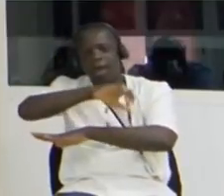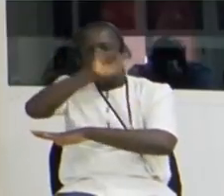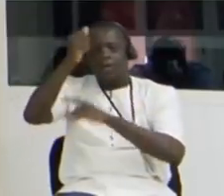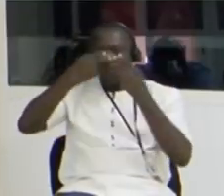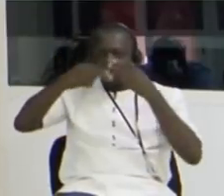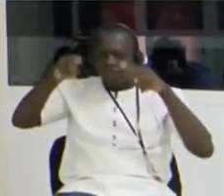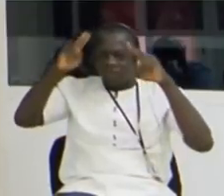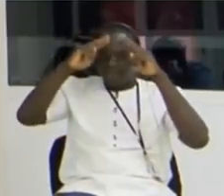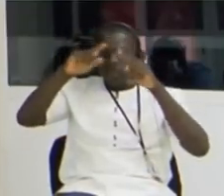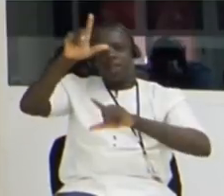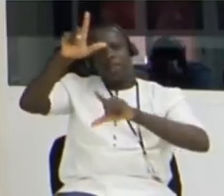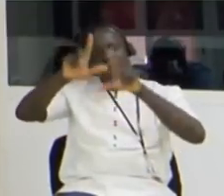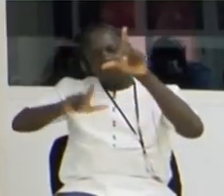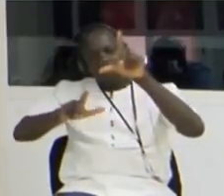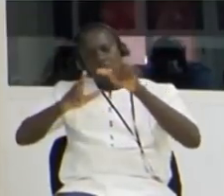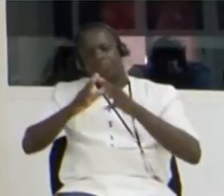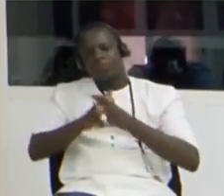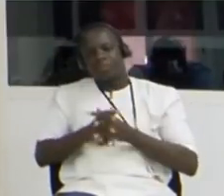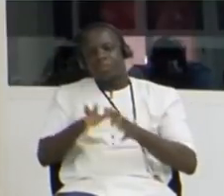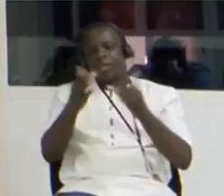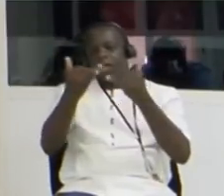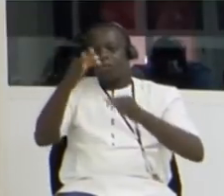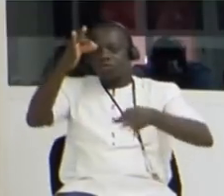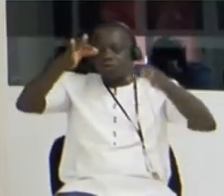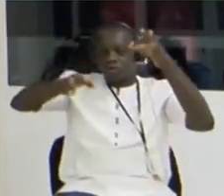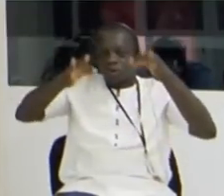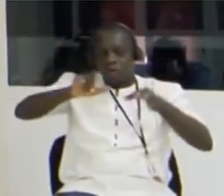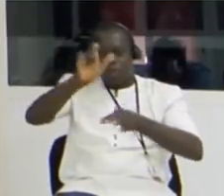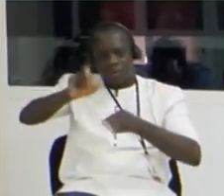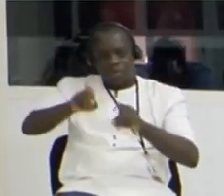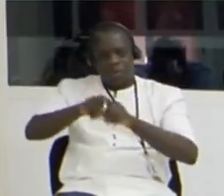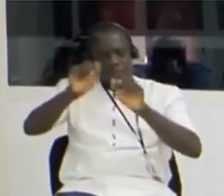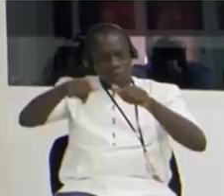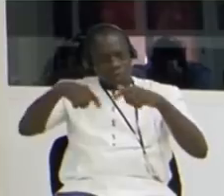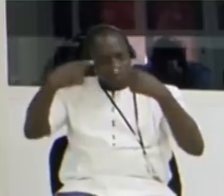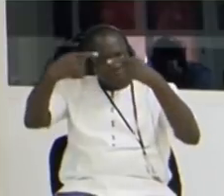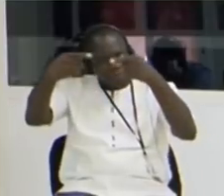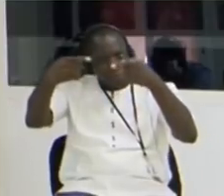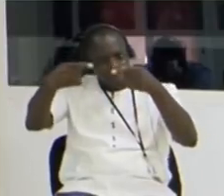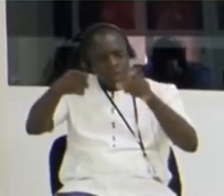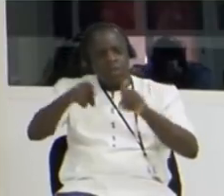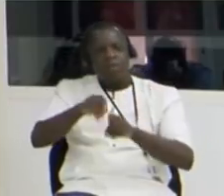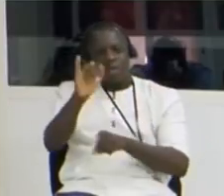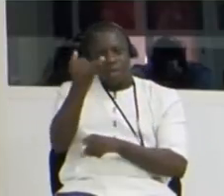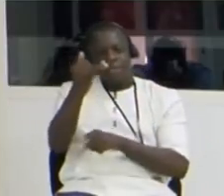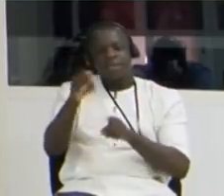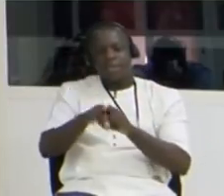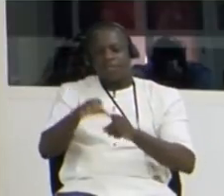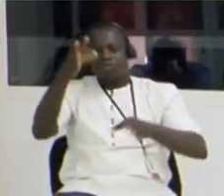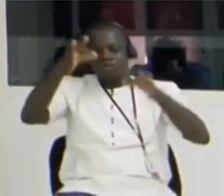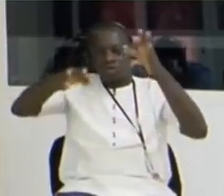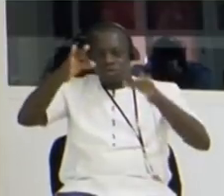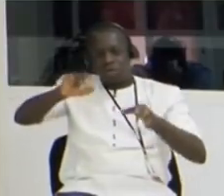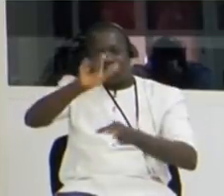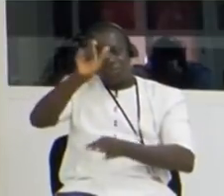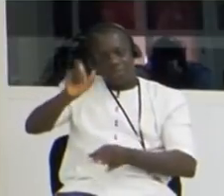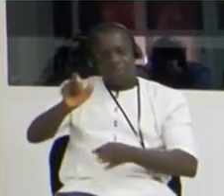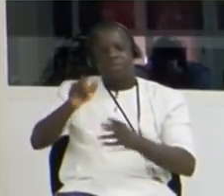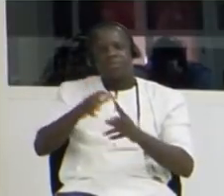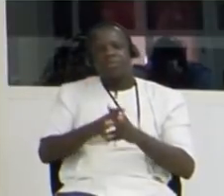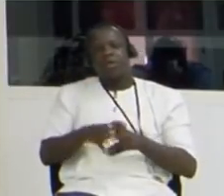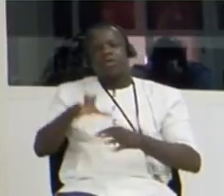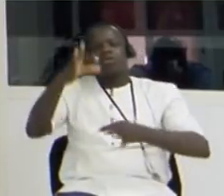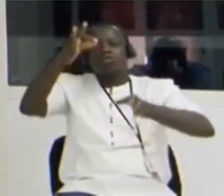level. And as for the judges, can I go? Can I carry on? Okay. Yes, please go. As for the judges